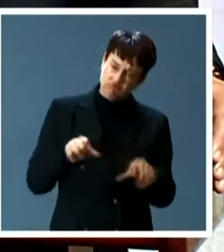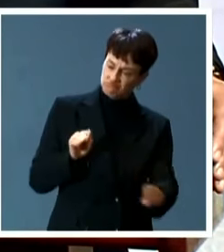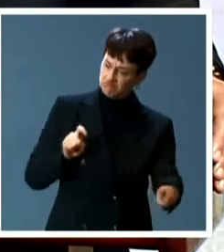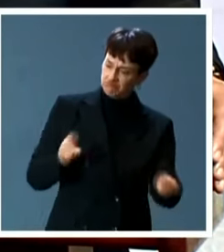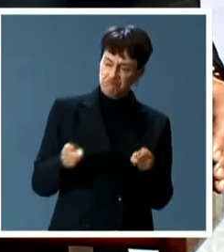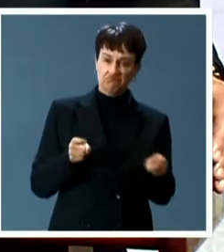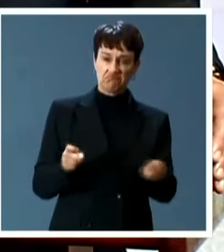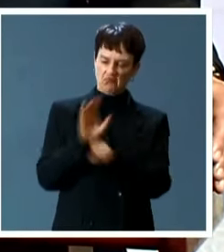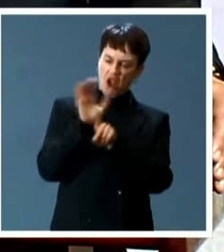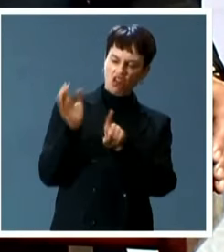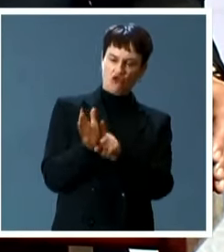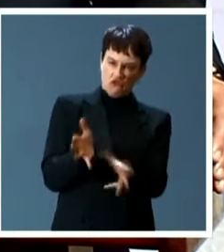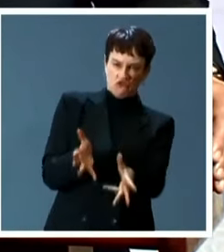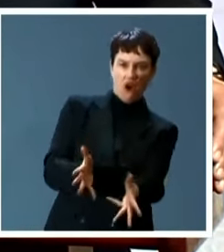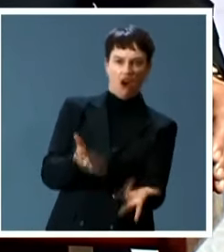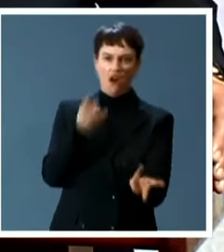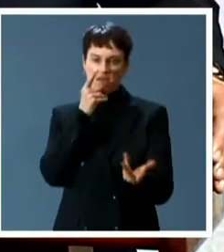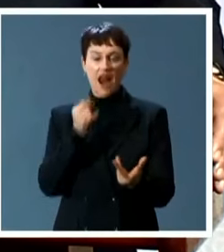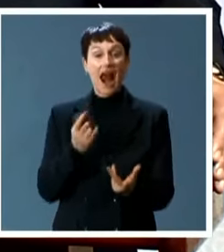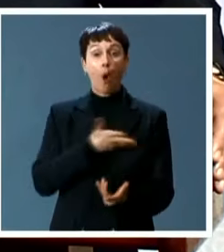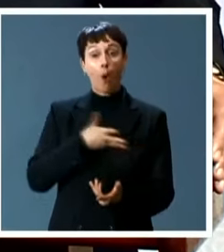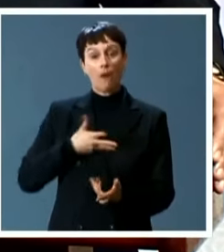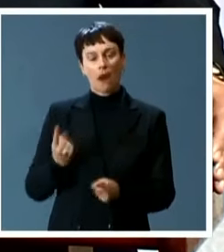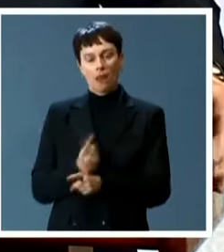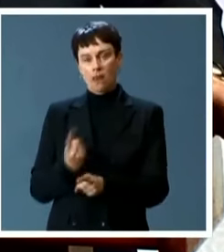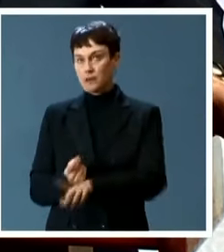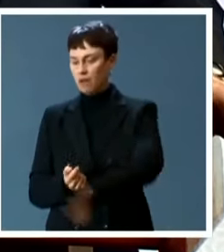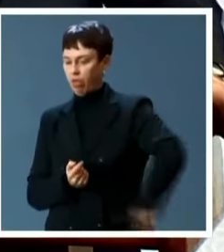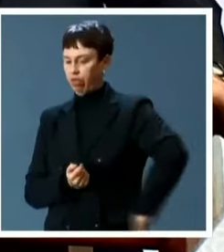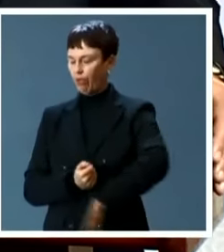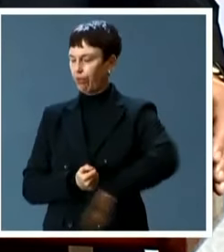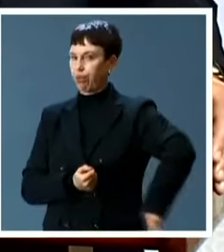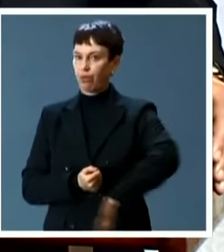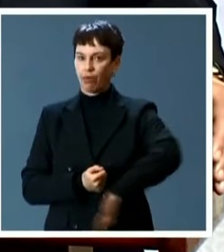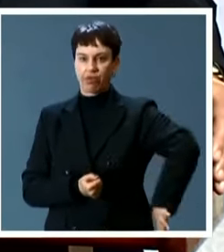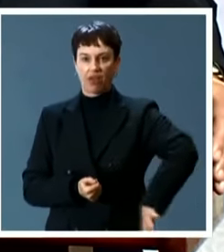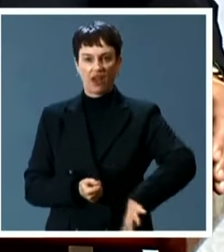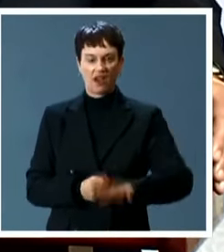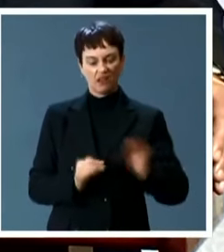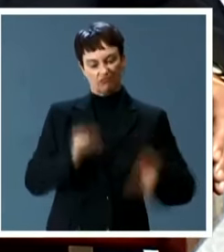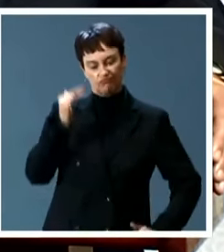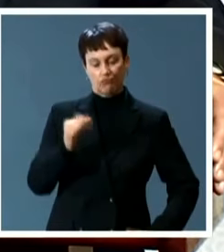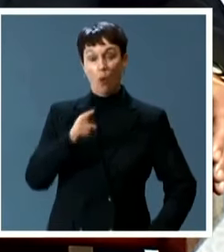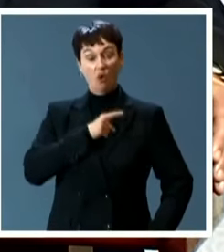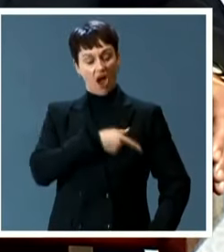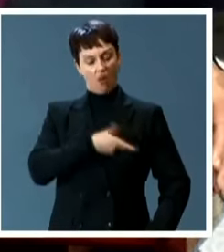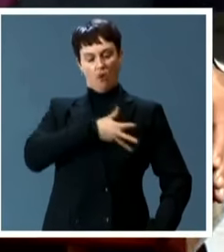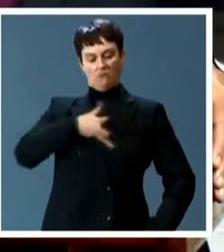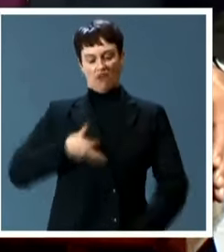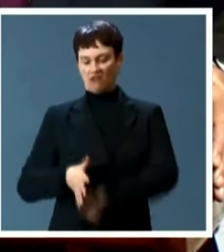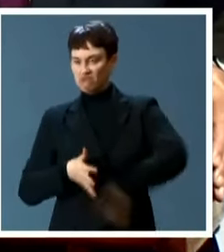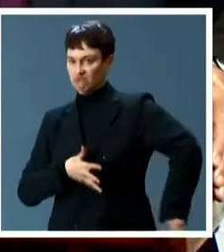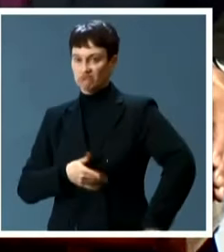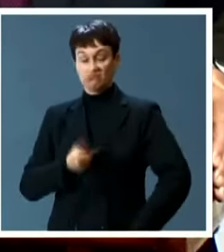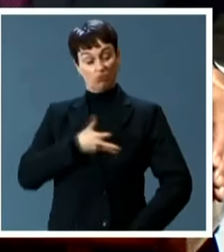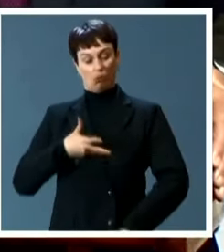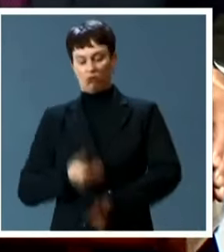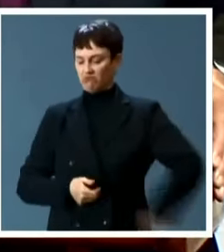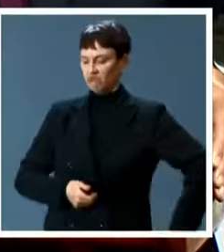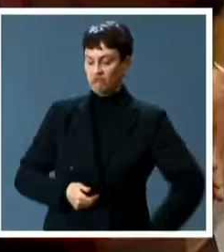culture. Everywhere, women are worse off than men simply because they are women. Inequality and discrimination are the